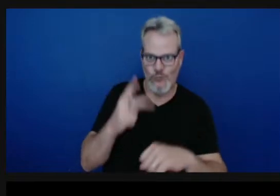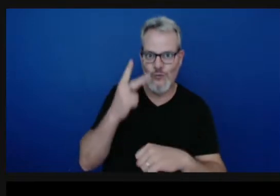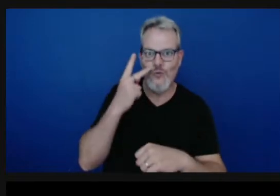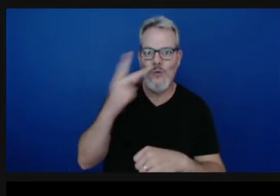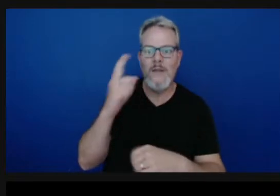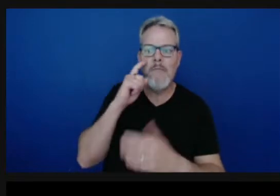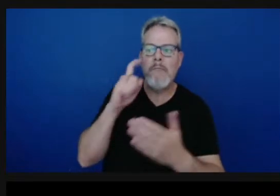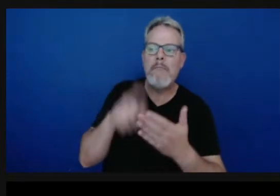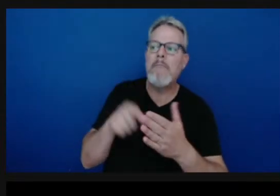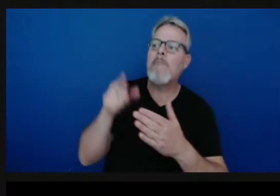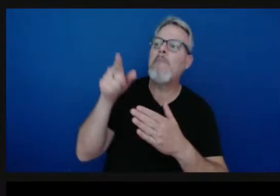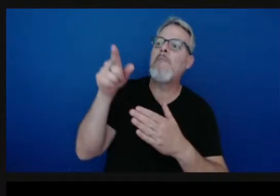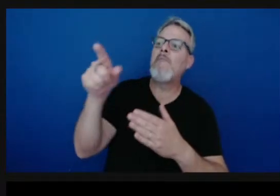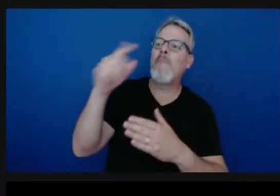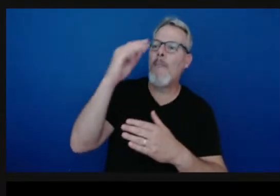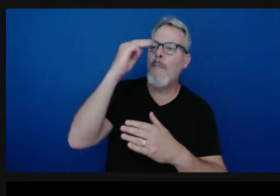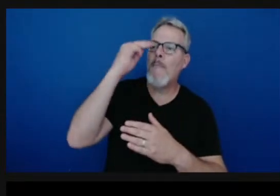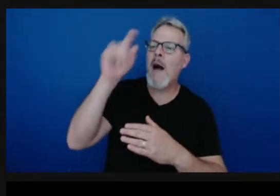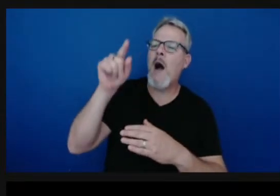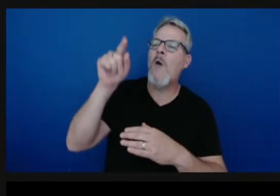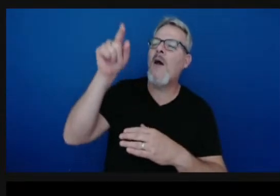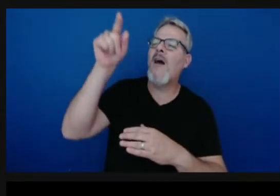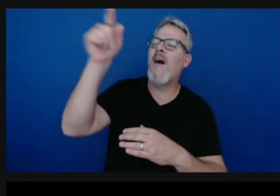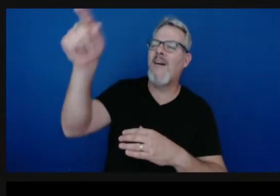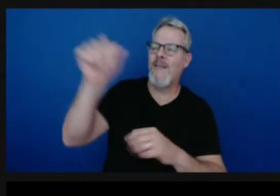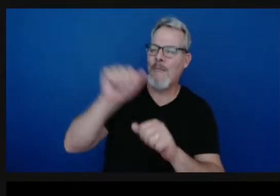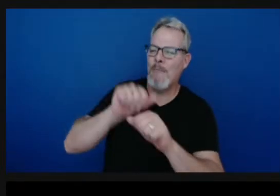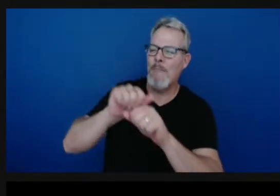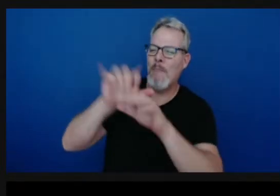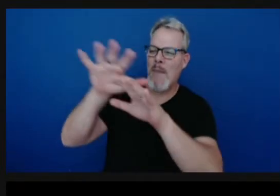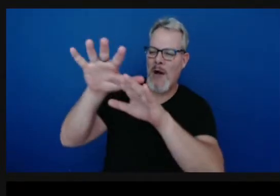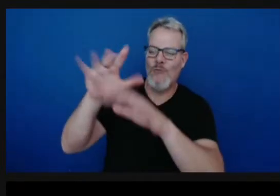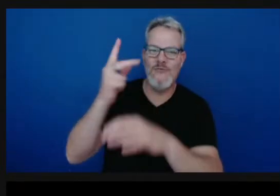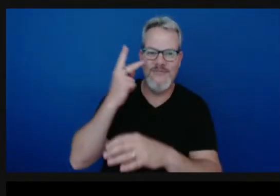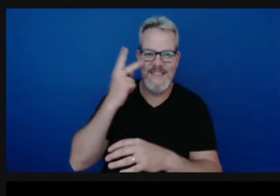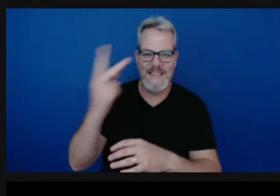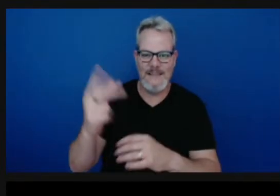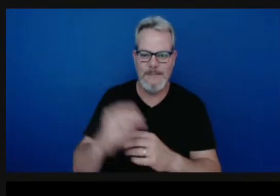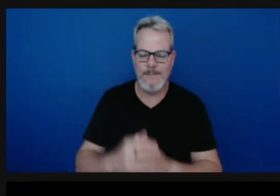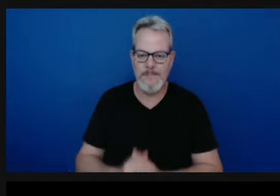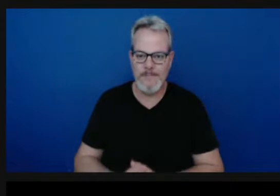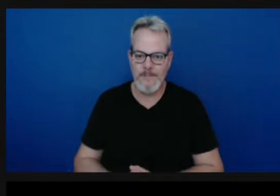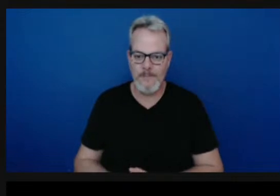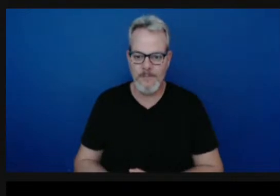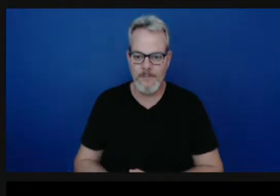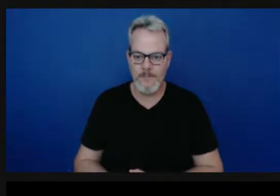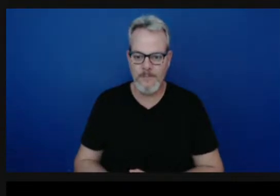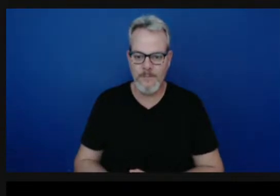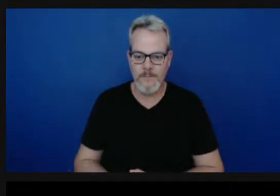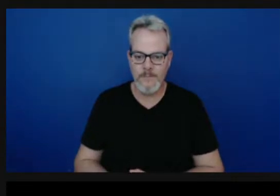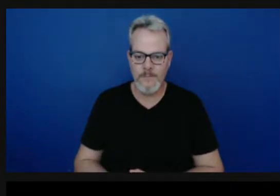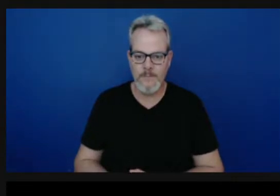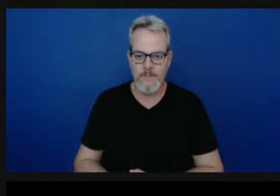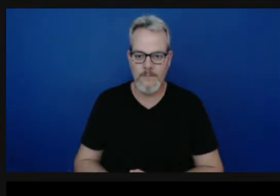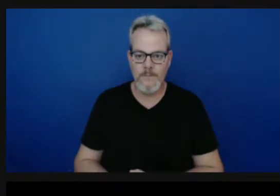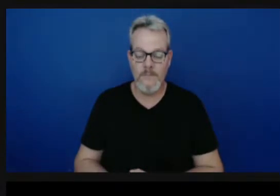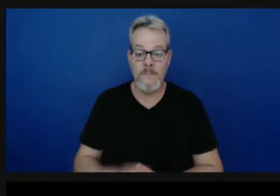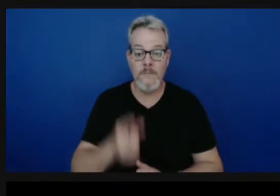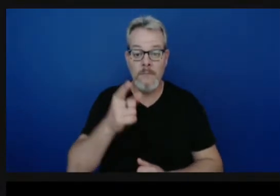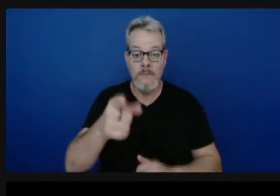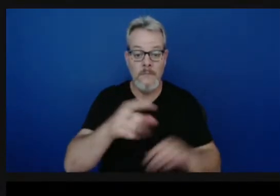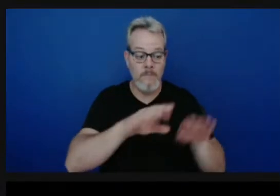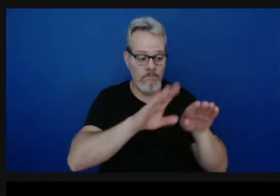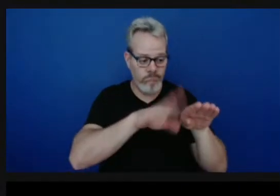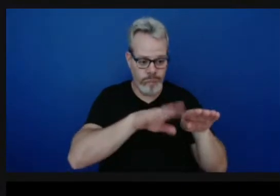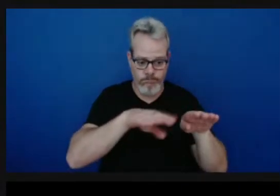it. Maui back in the background. And so one last one, here you can see all the lineup of all the